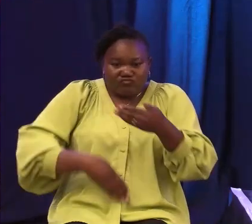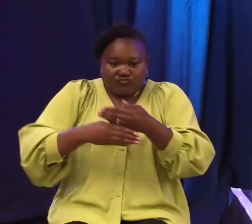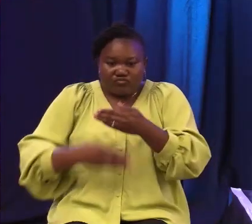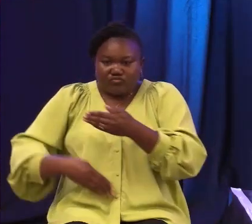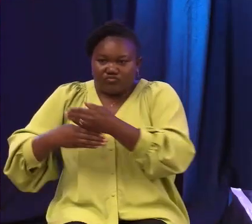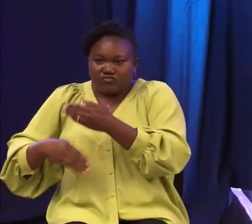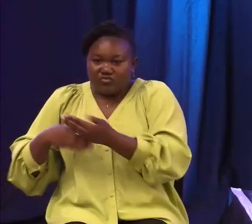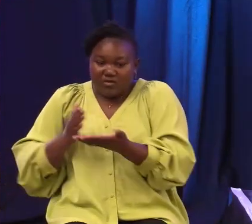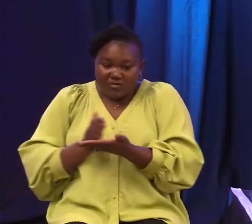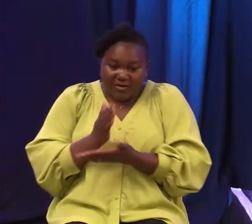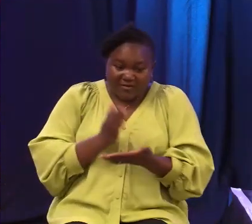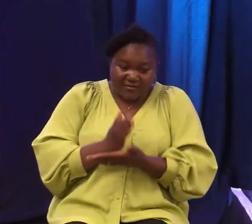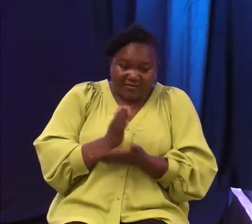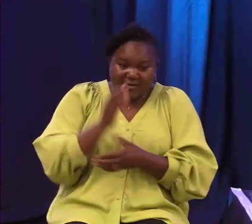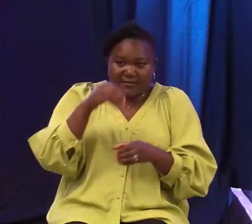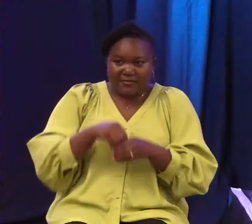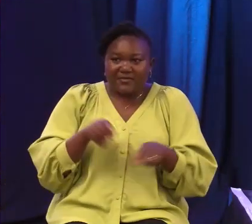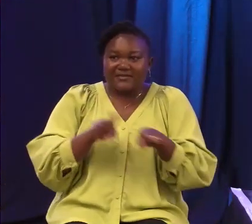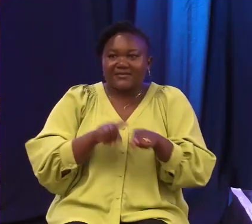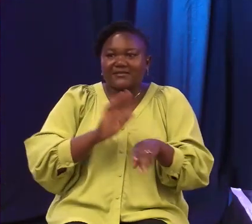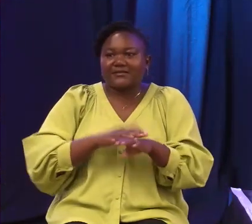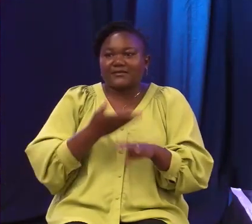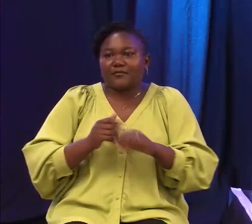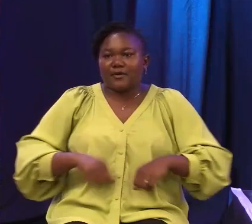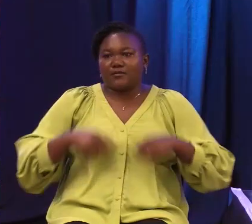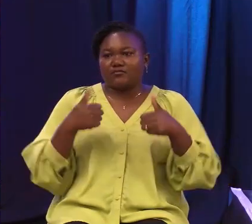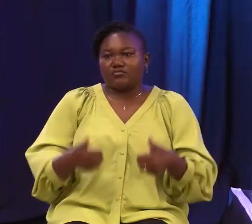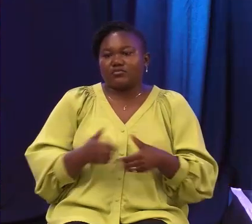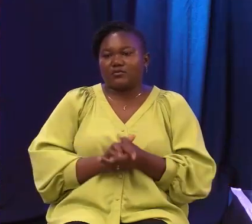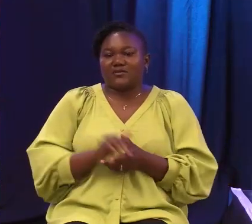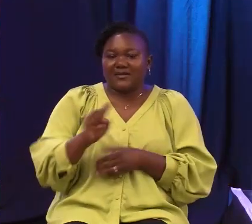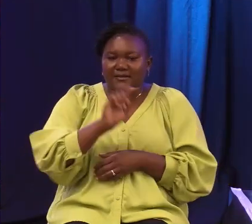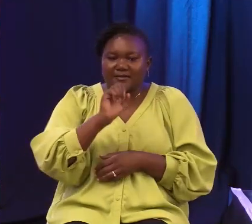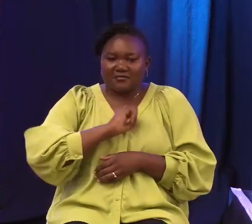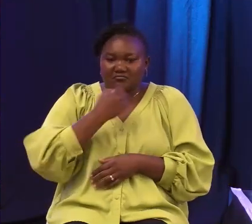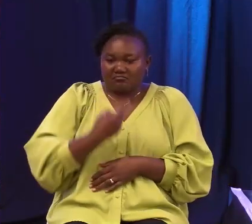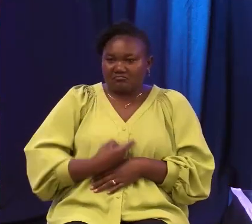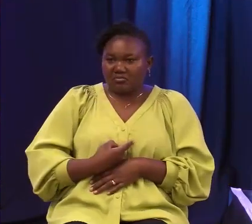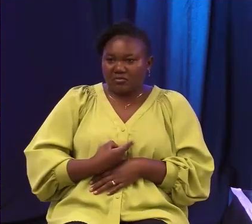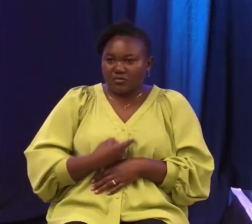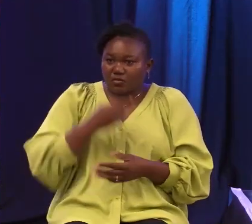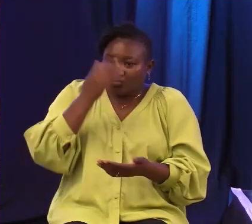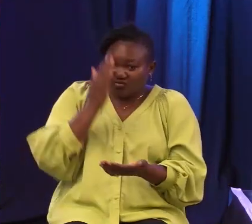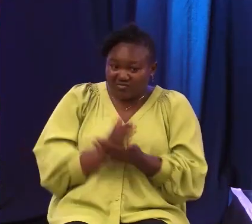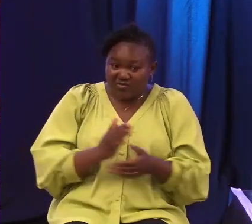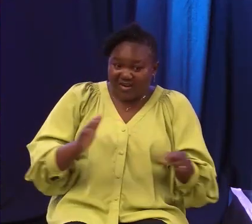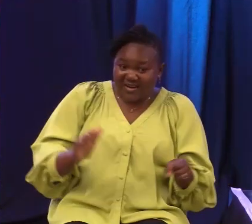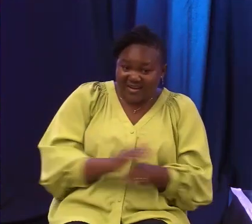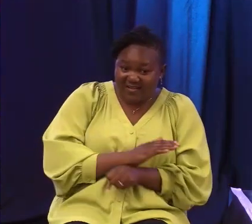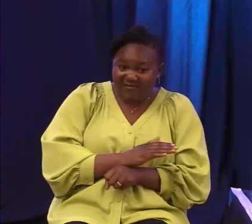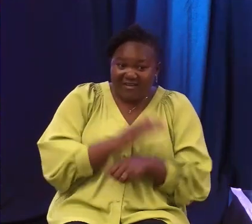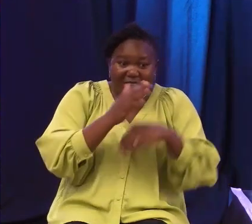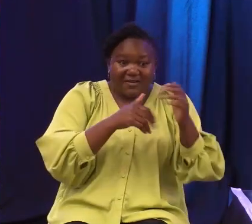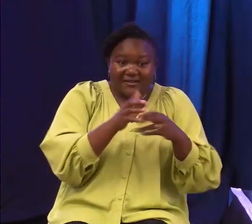mentioned. For instance, health. Let us ask ourselves, Do we have enough